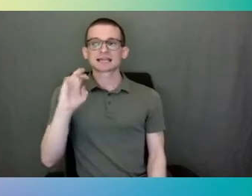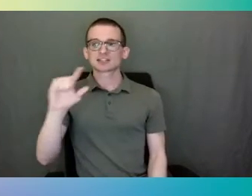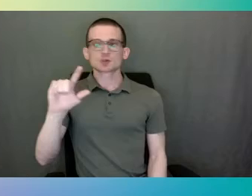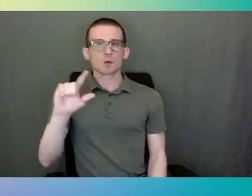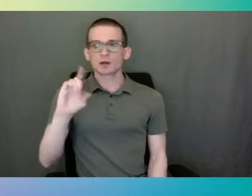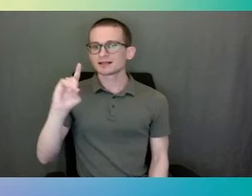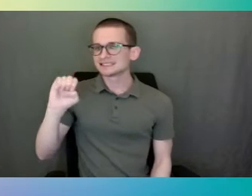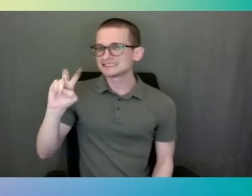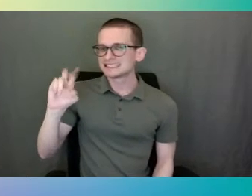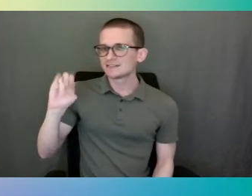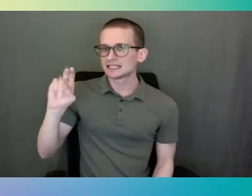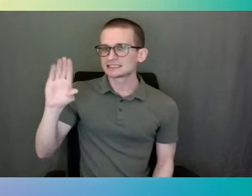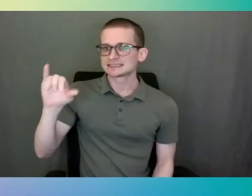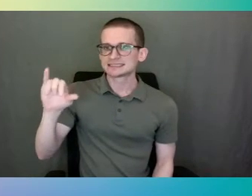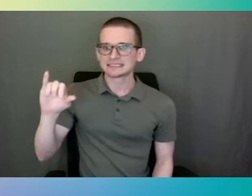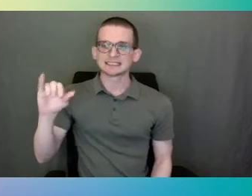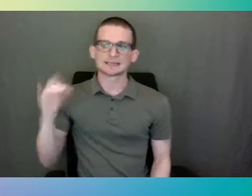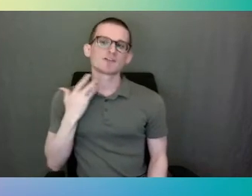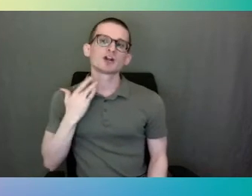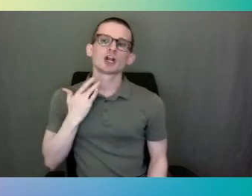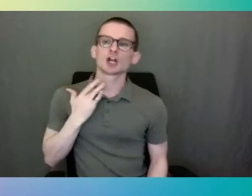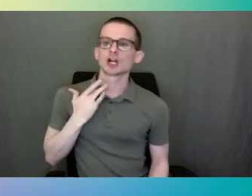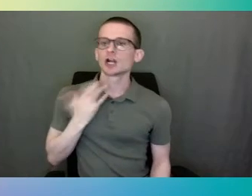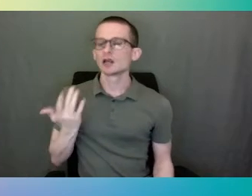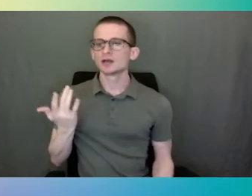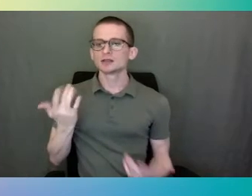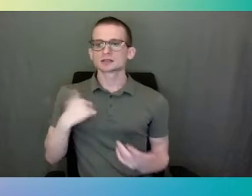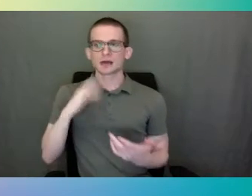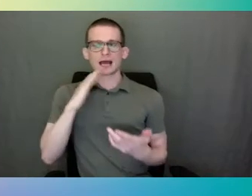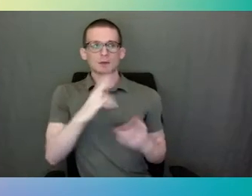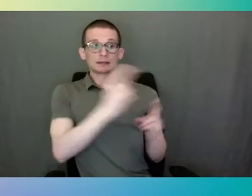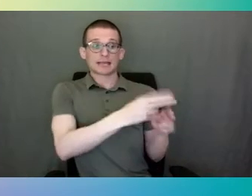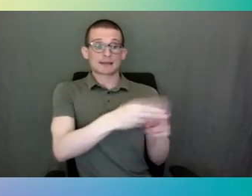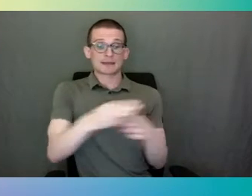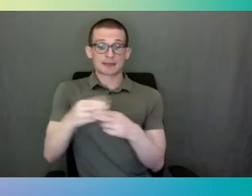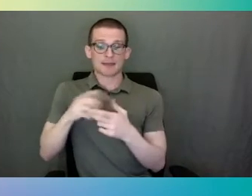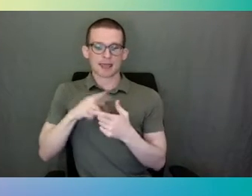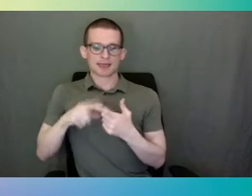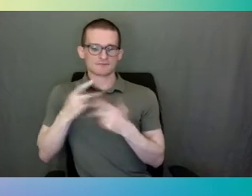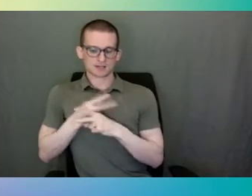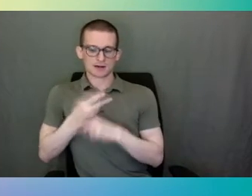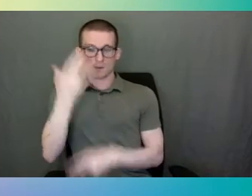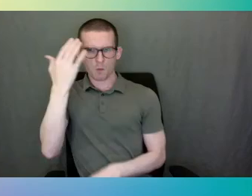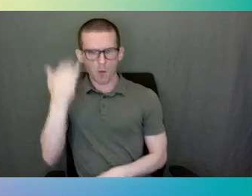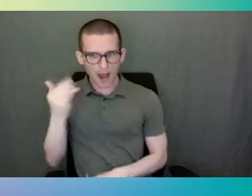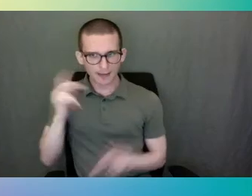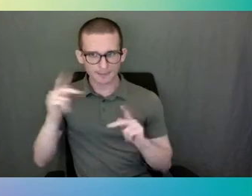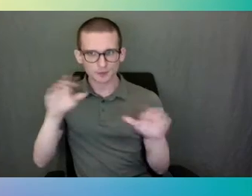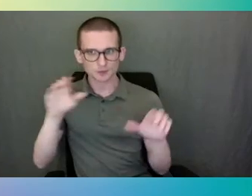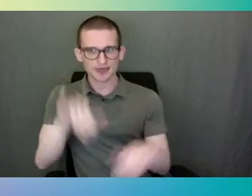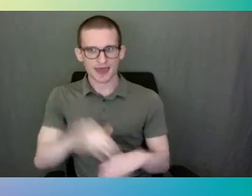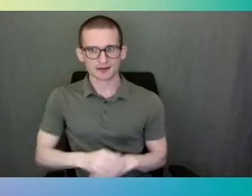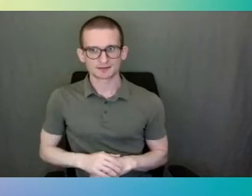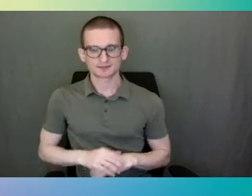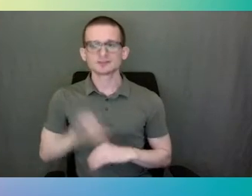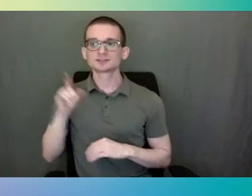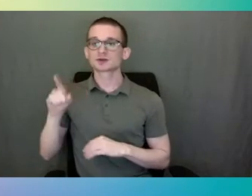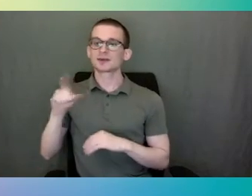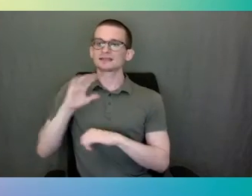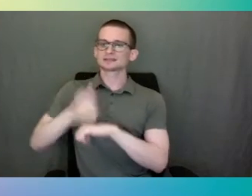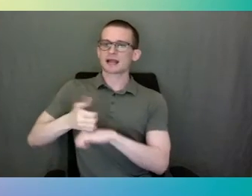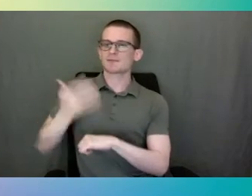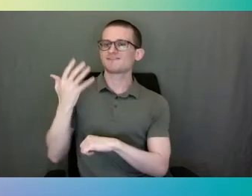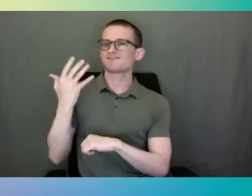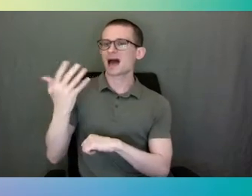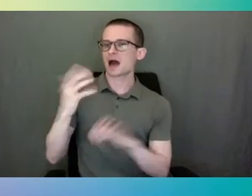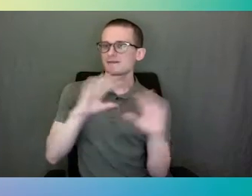classify them. And I'm going to try to figure out why people are doing it. So he classifies it into 5 groups of